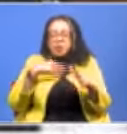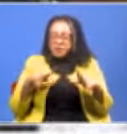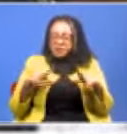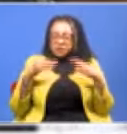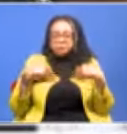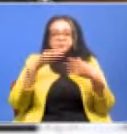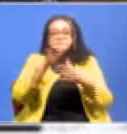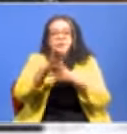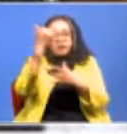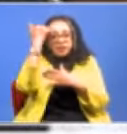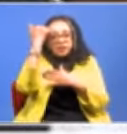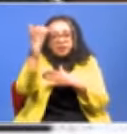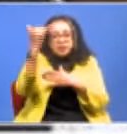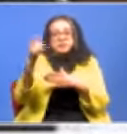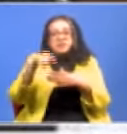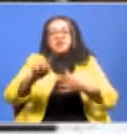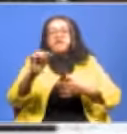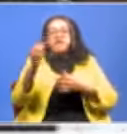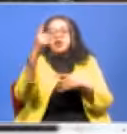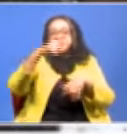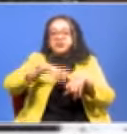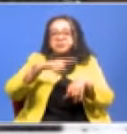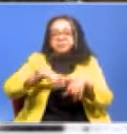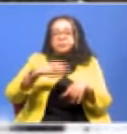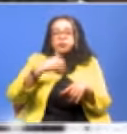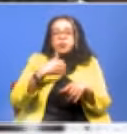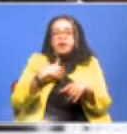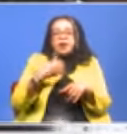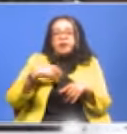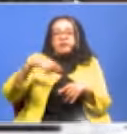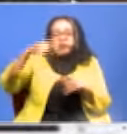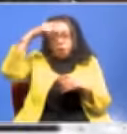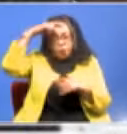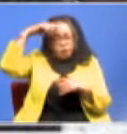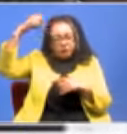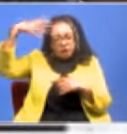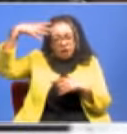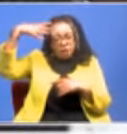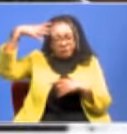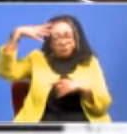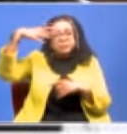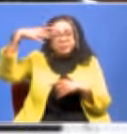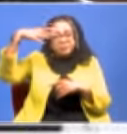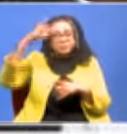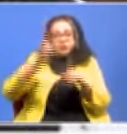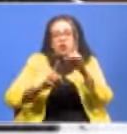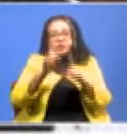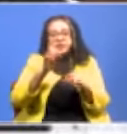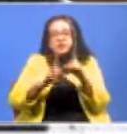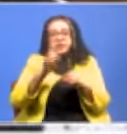I want to say that it is the first time we are going to have hot showers in the University of Nairobi. And we